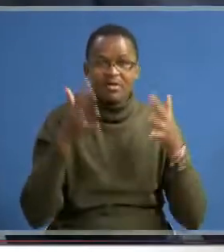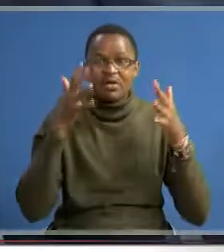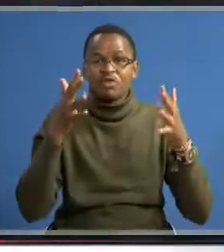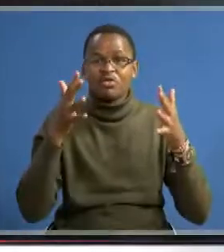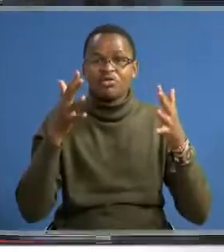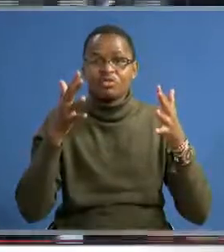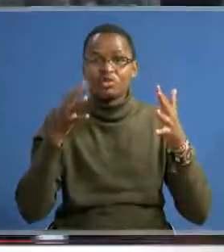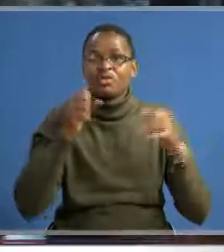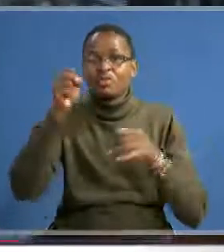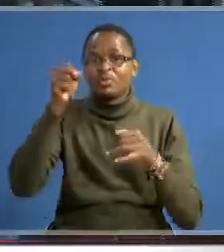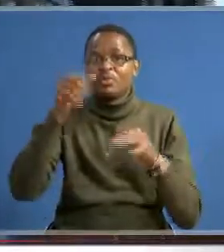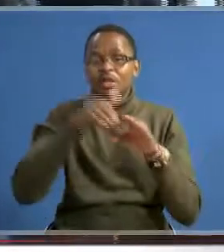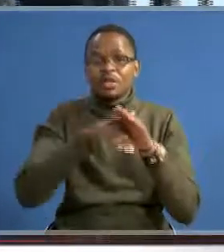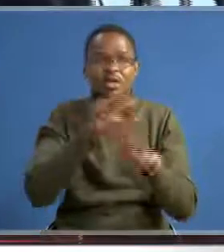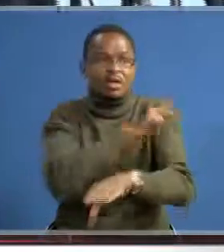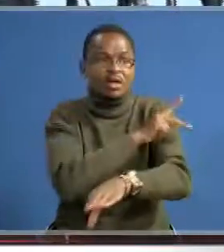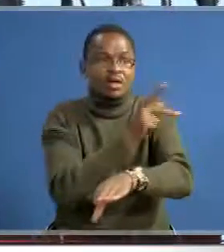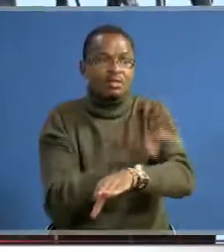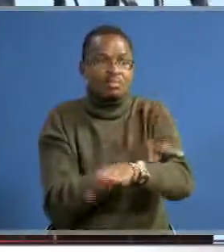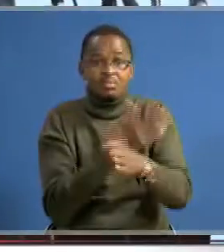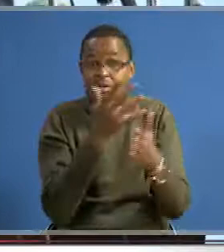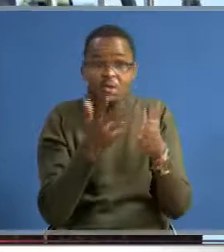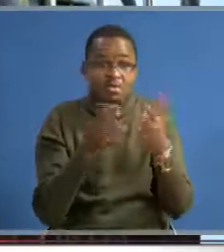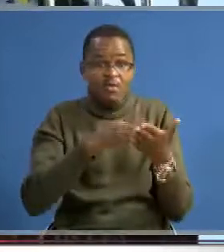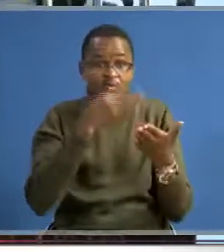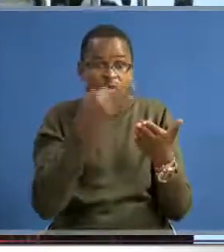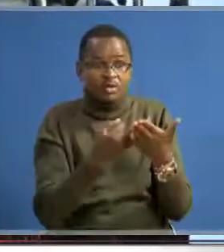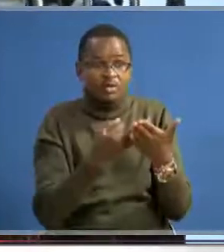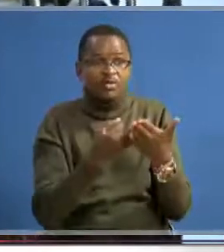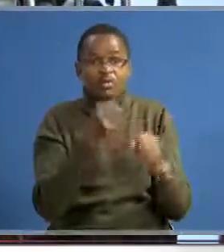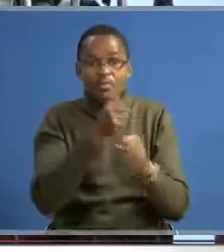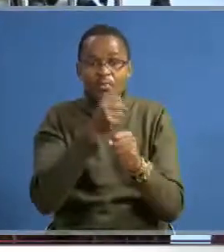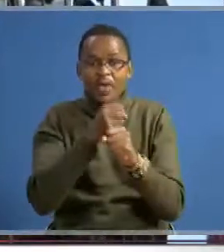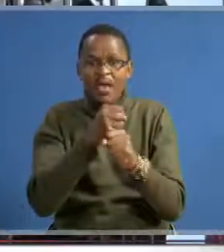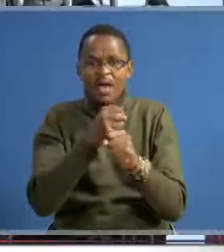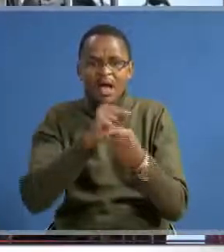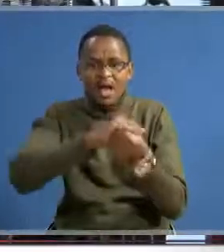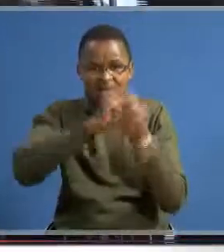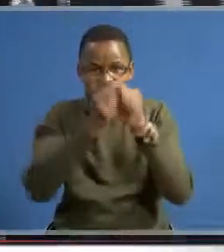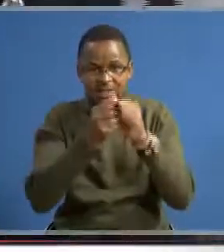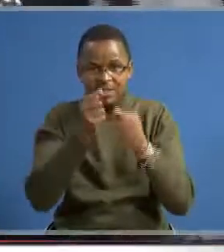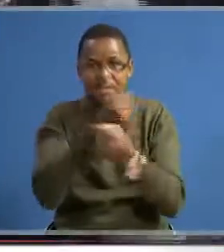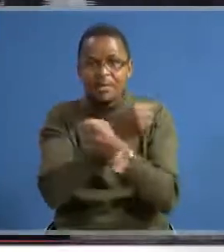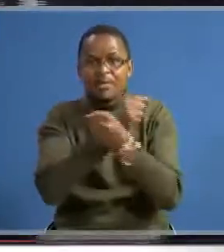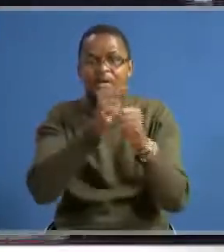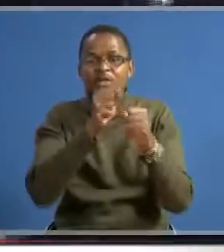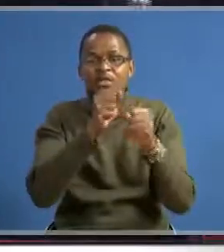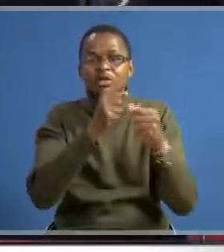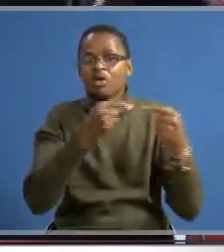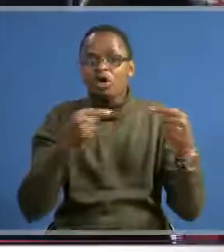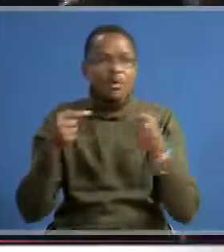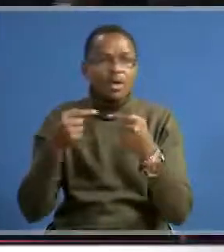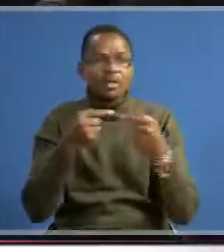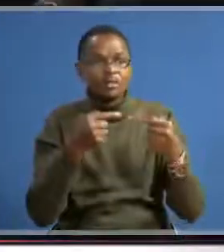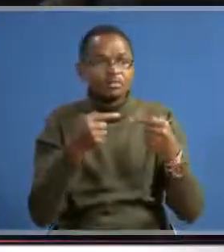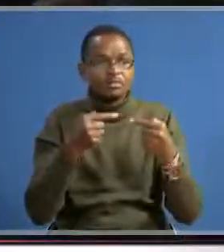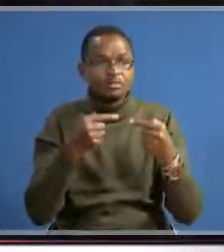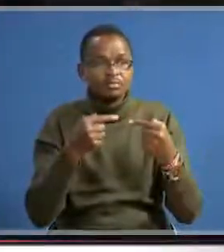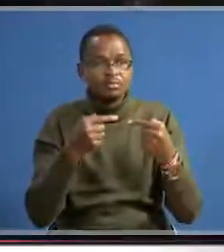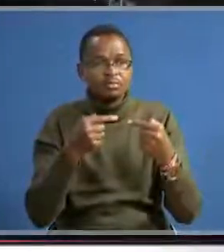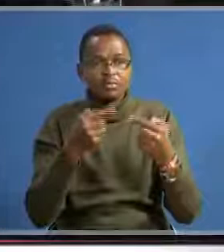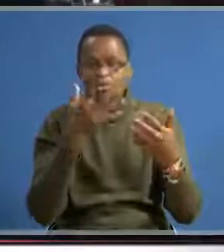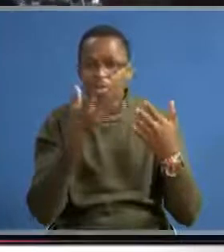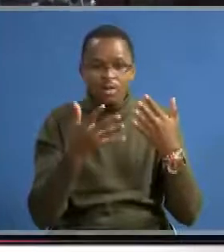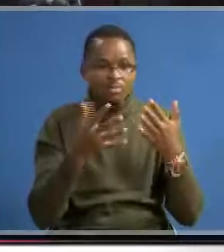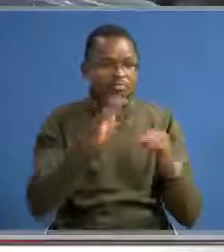political backing in their counties, they might fail to make an impact in the presidential race. Whether